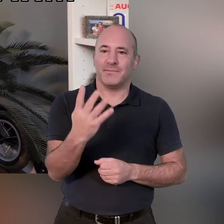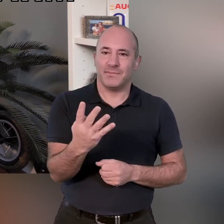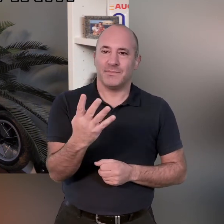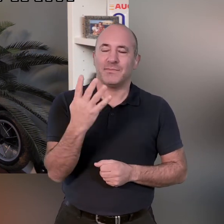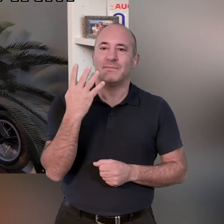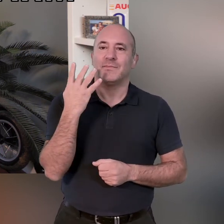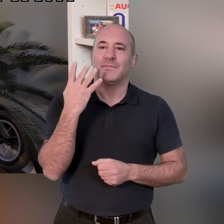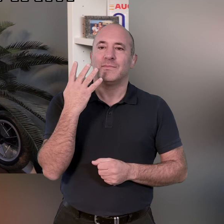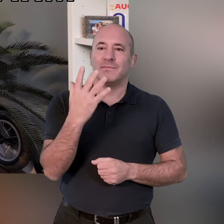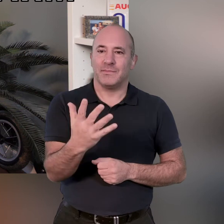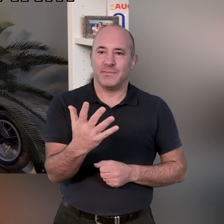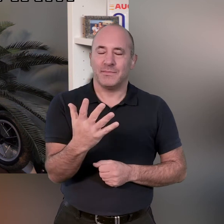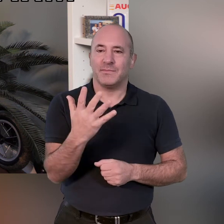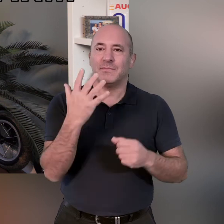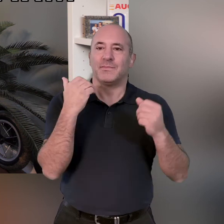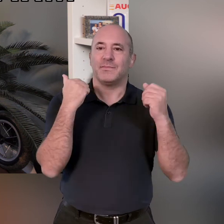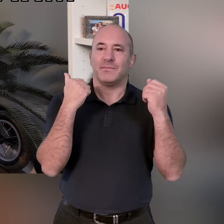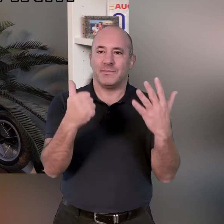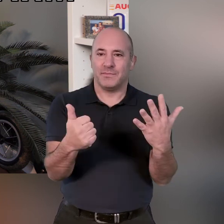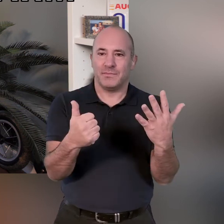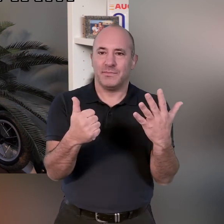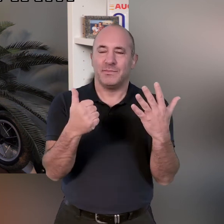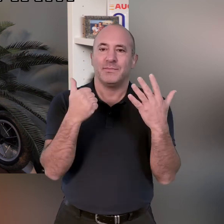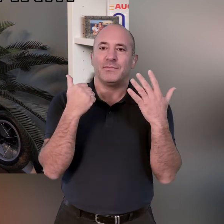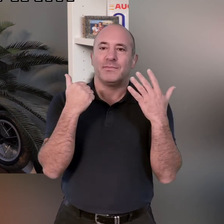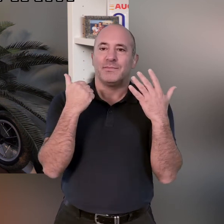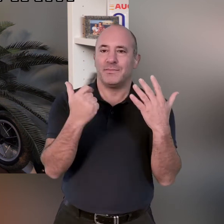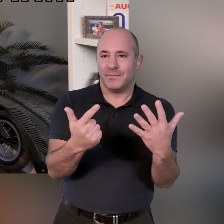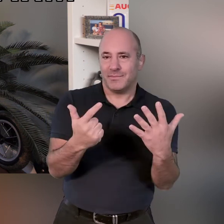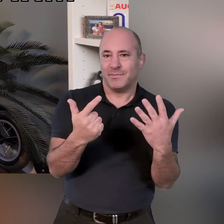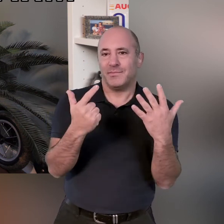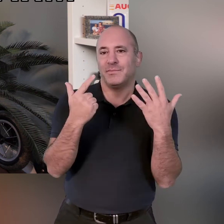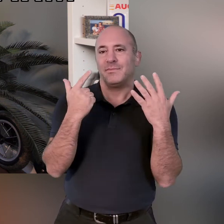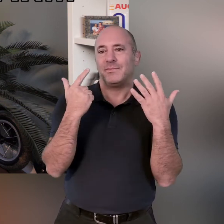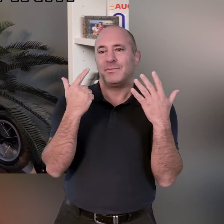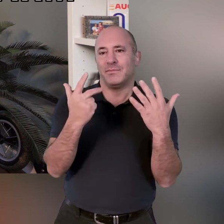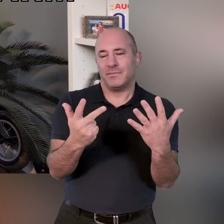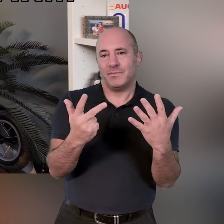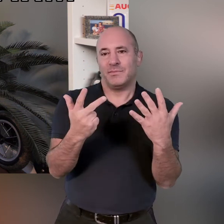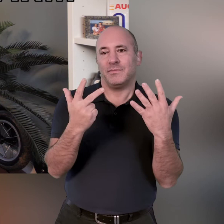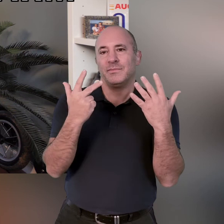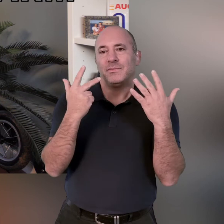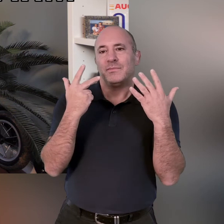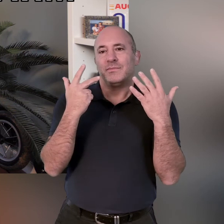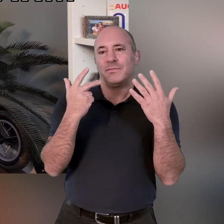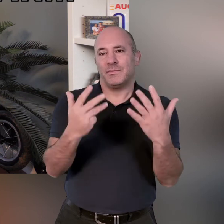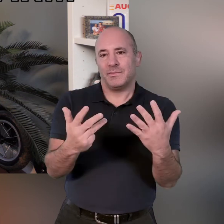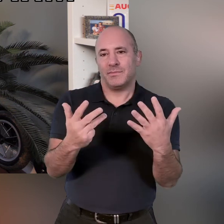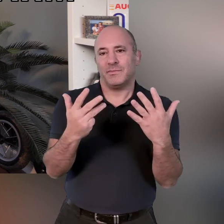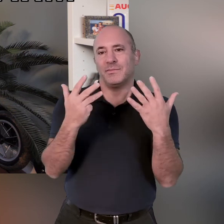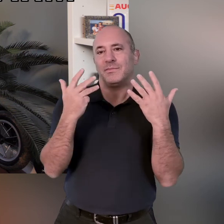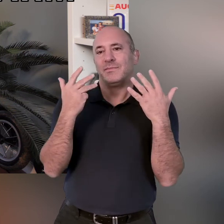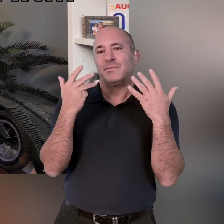4, 5, 6, 7, 8,